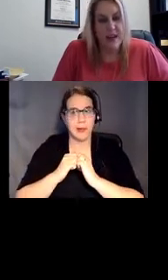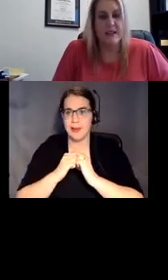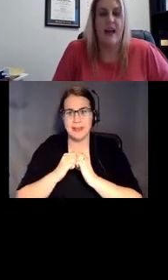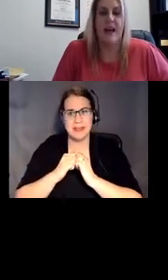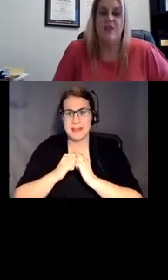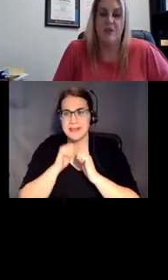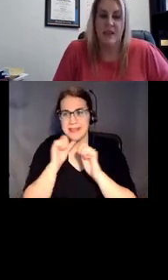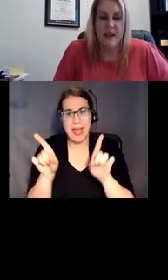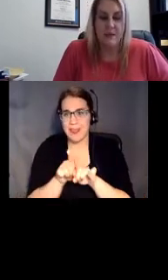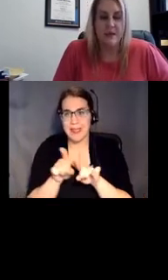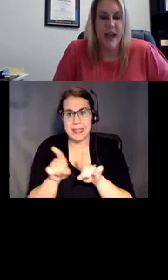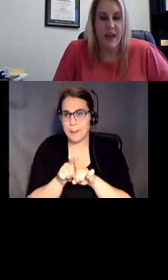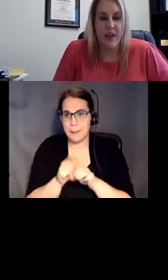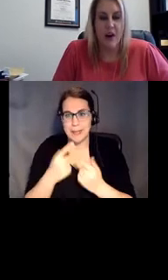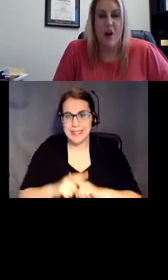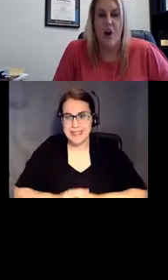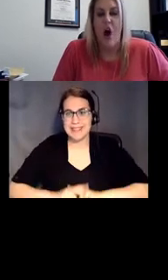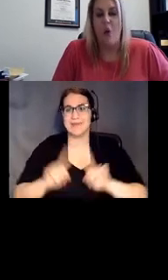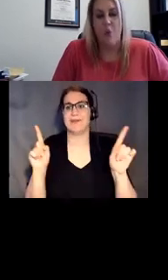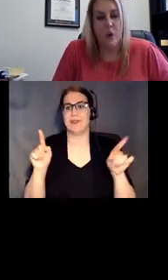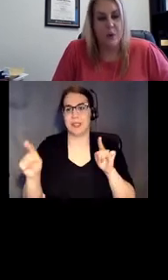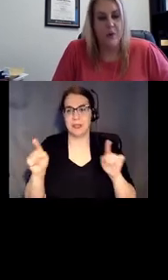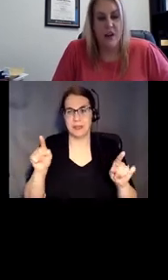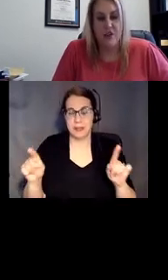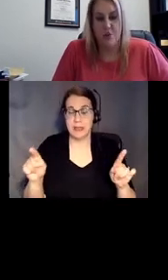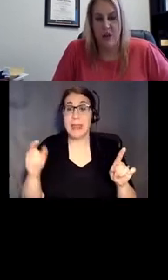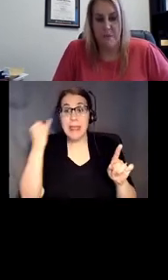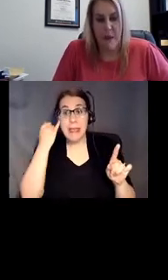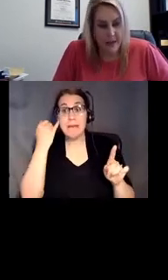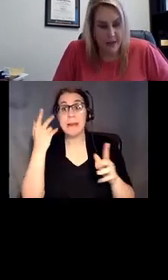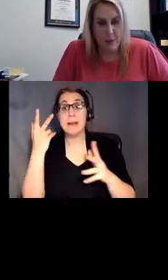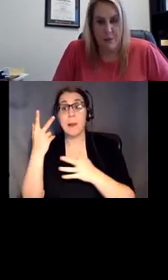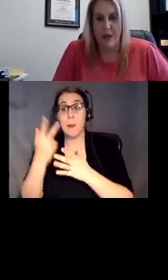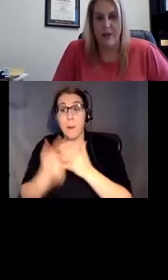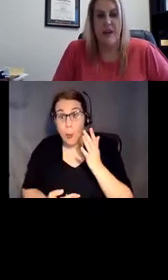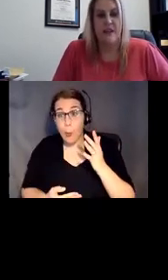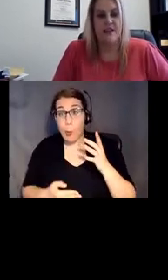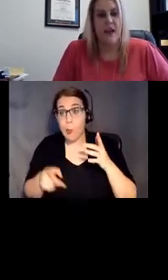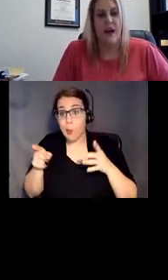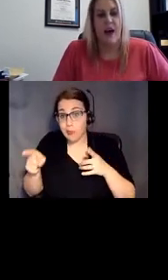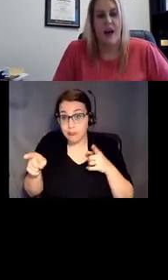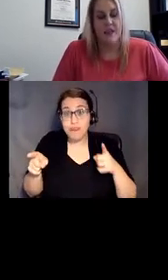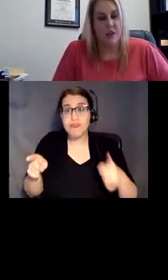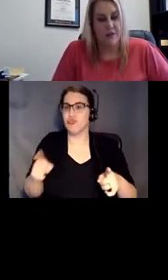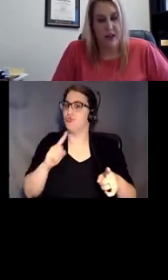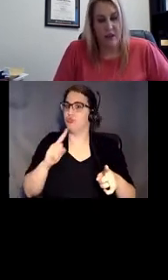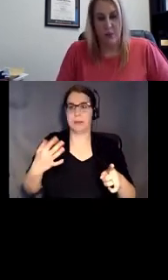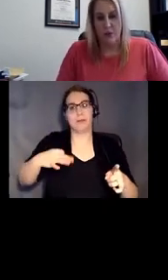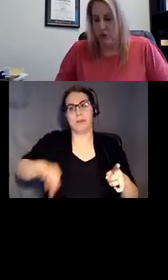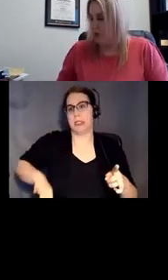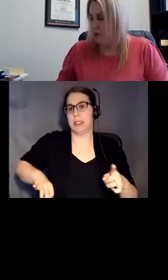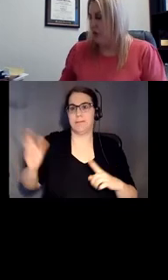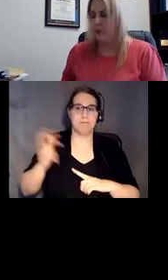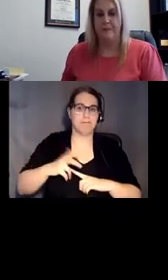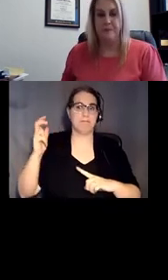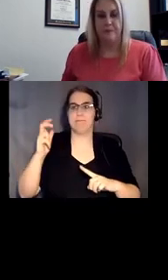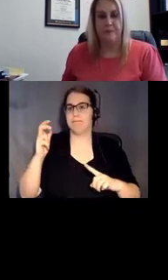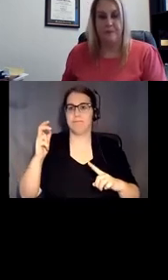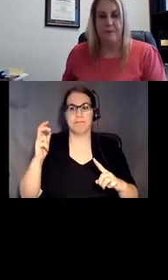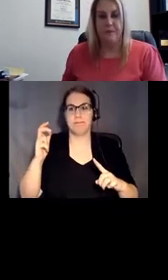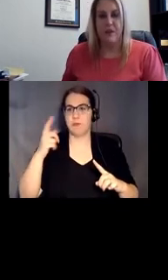different things, and using them together will provide you with the maximum benefits that are available to